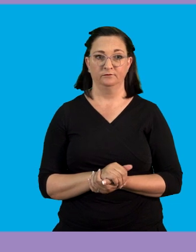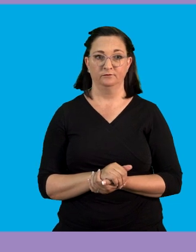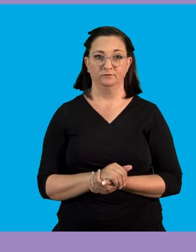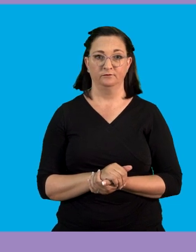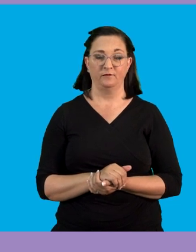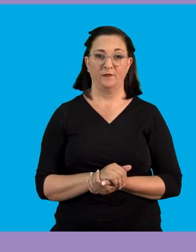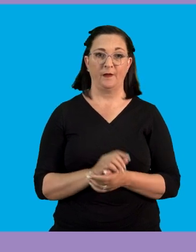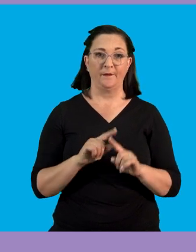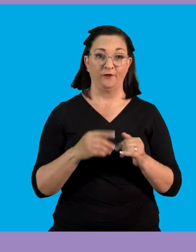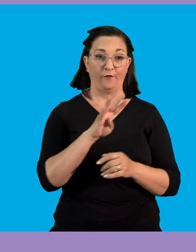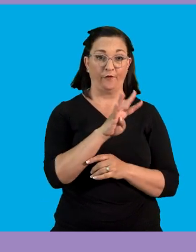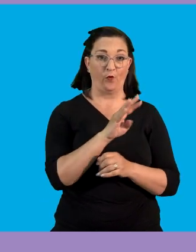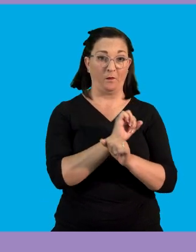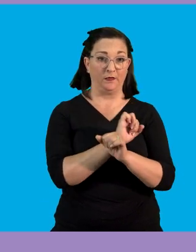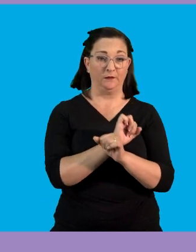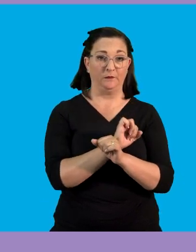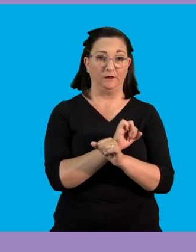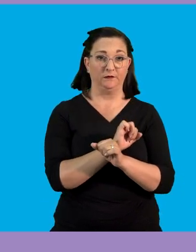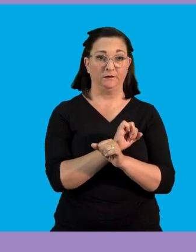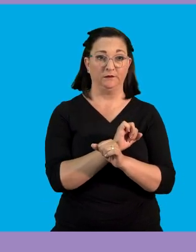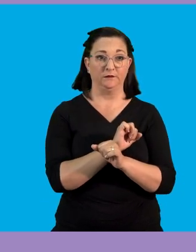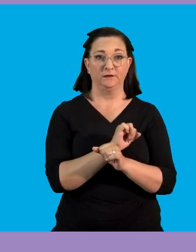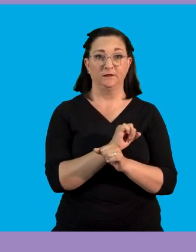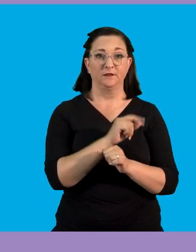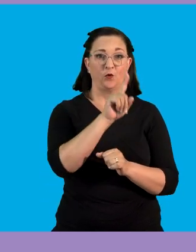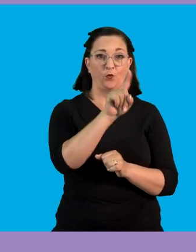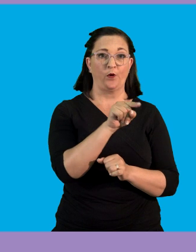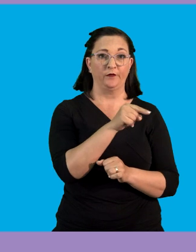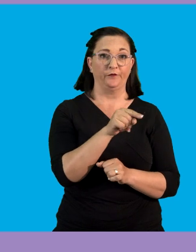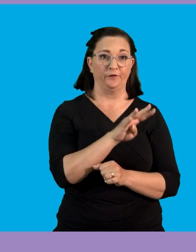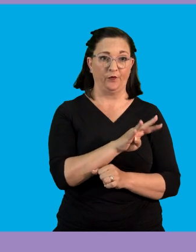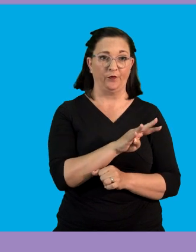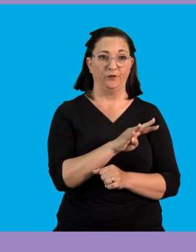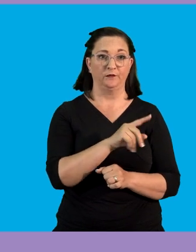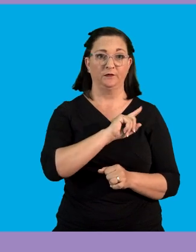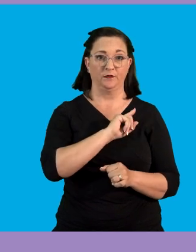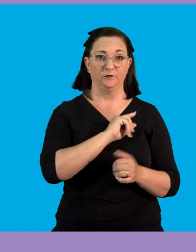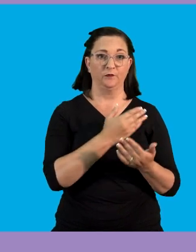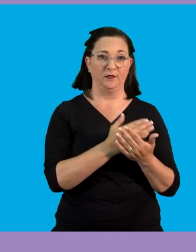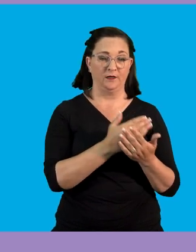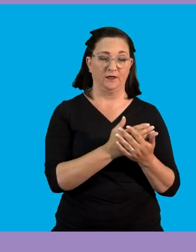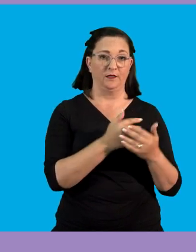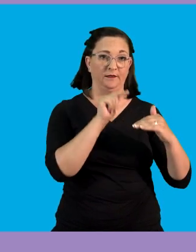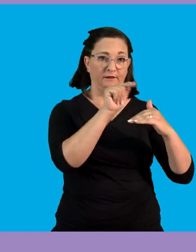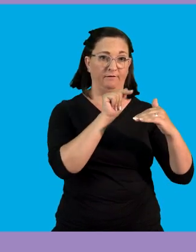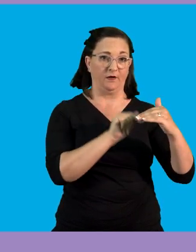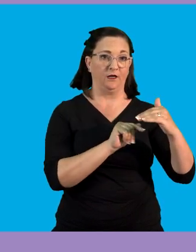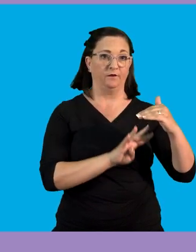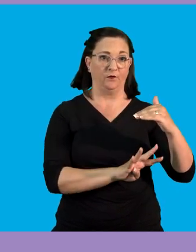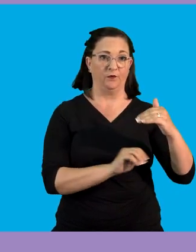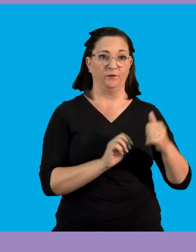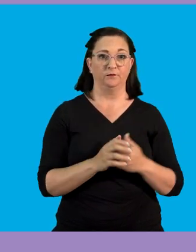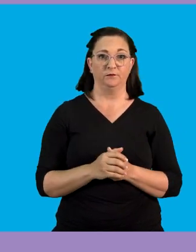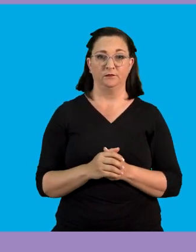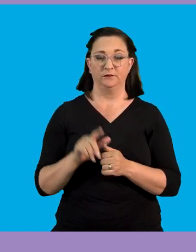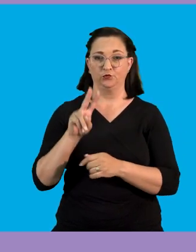the multiplicative inverse of 4 is a quarter. Therefore, we divide by 4